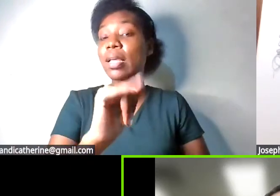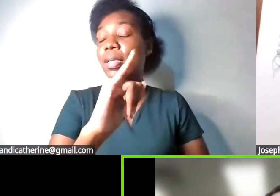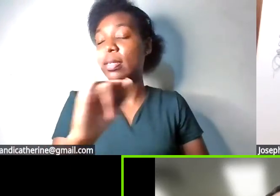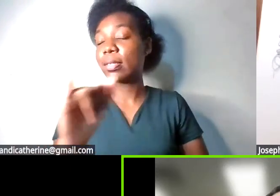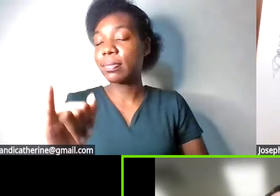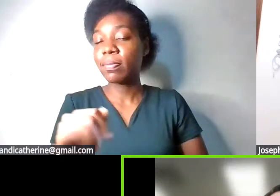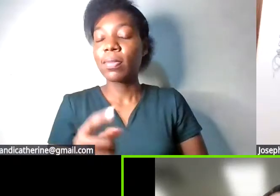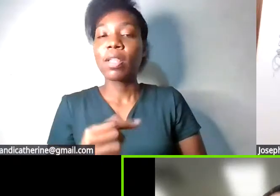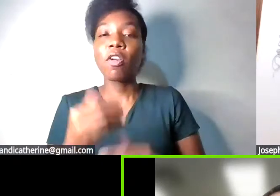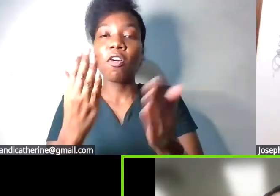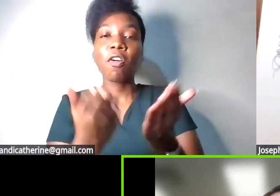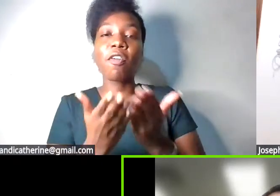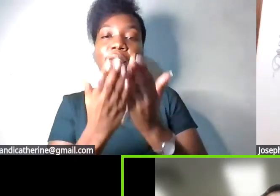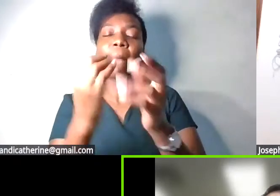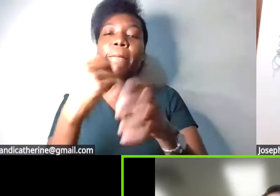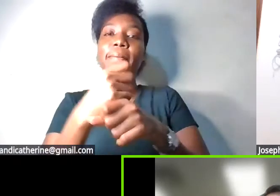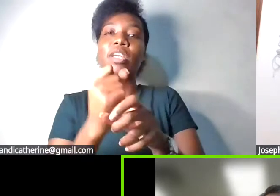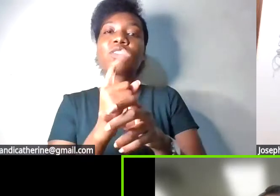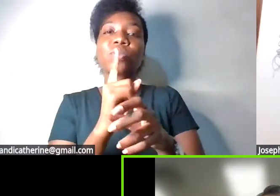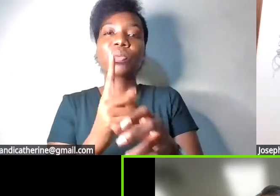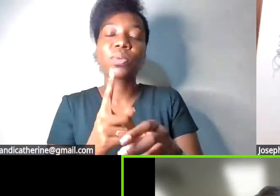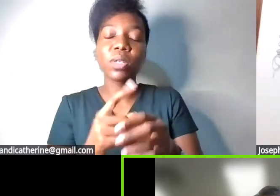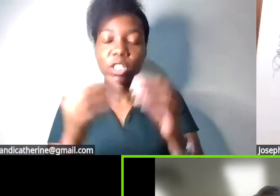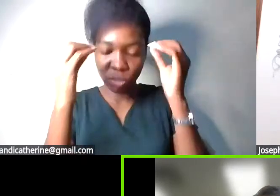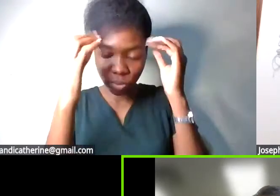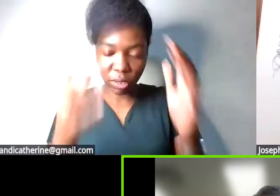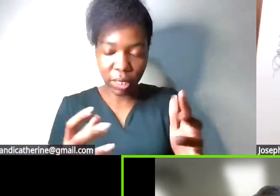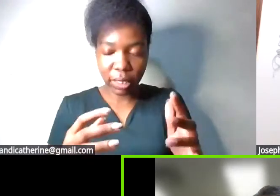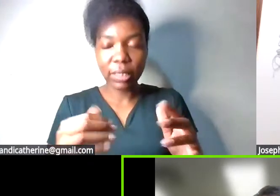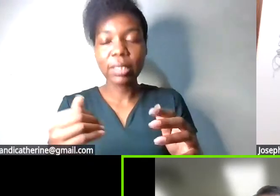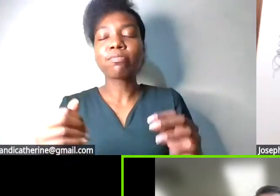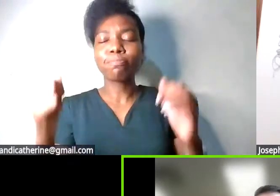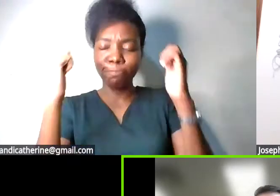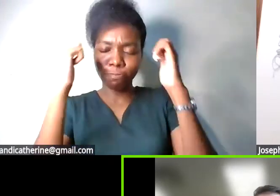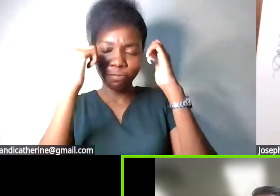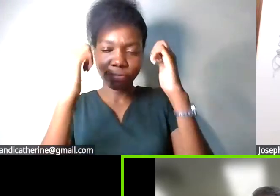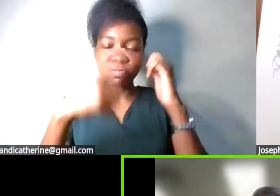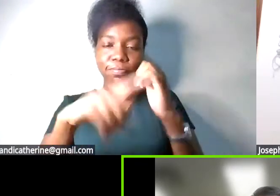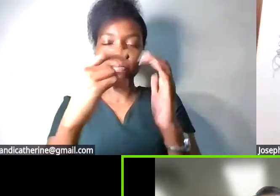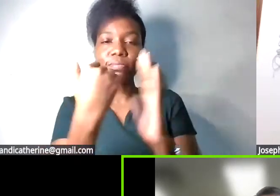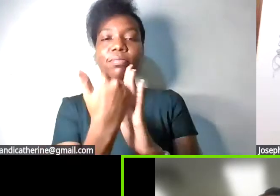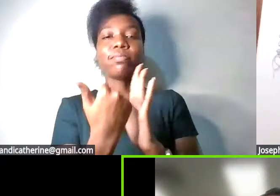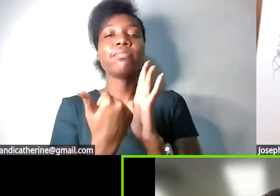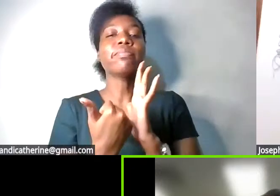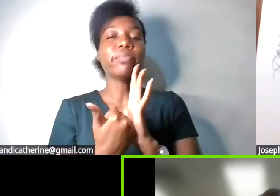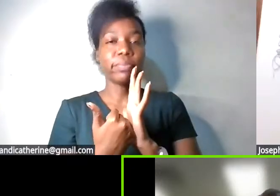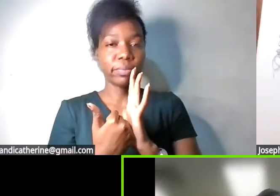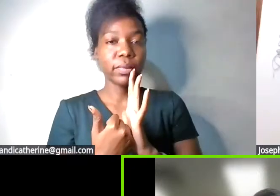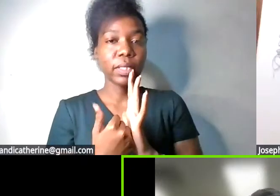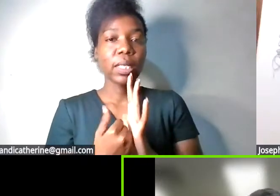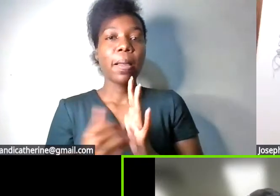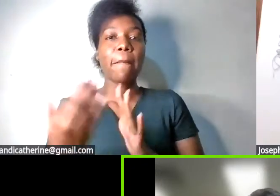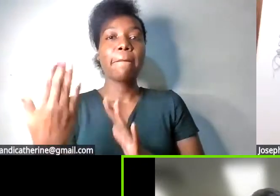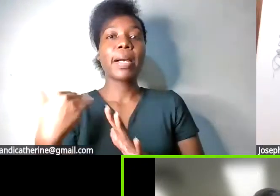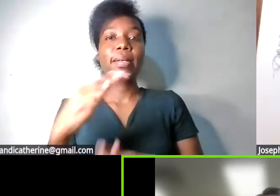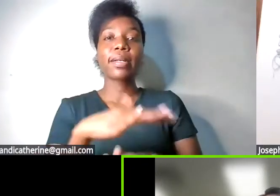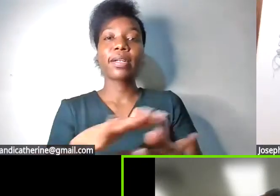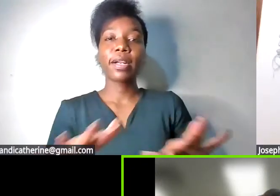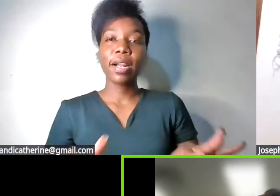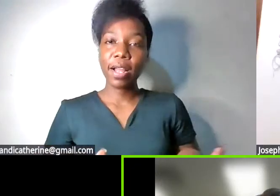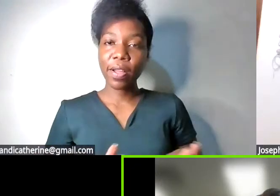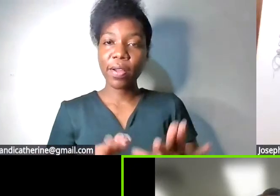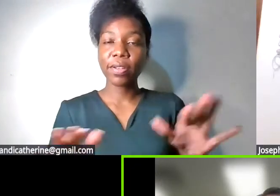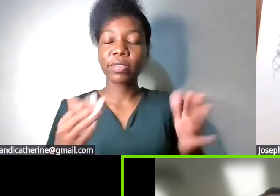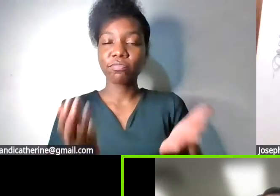that the students go into the right program after studying here at Tayi. We have what's called the Background Improvement Course Series. And